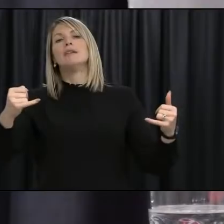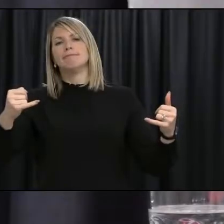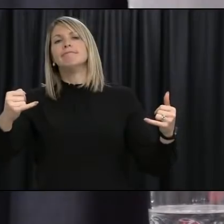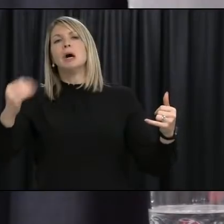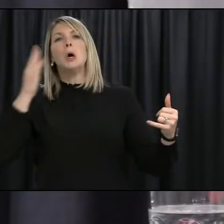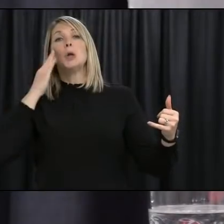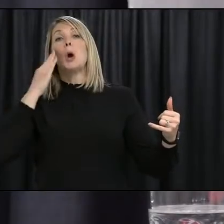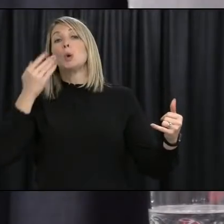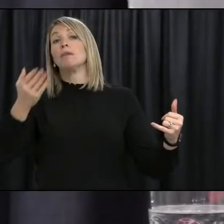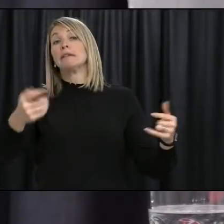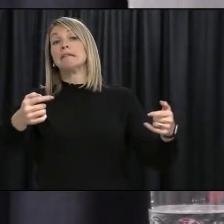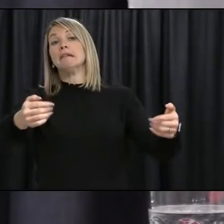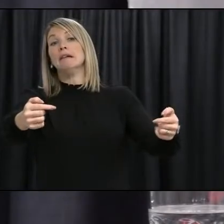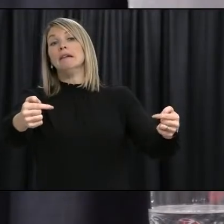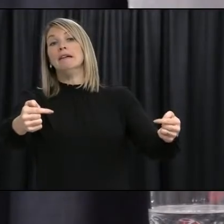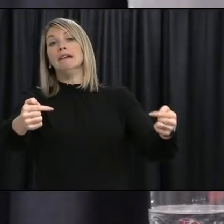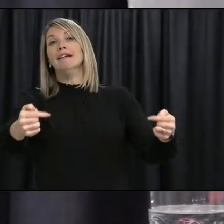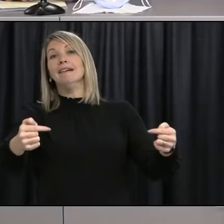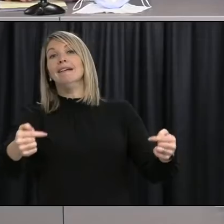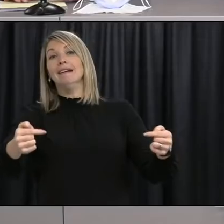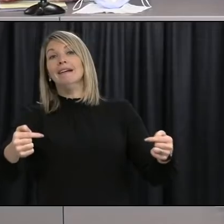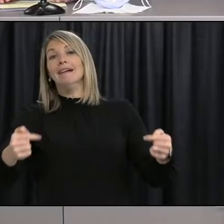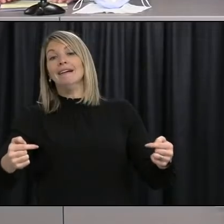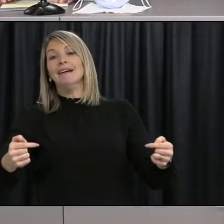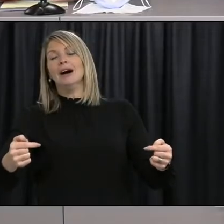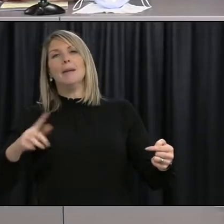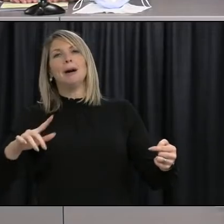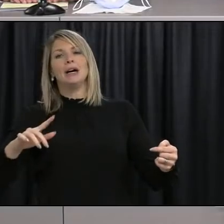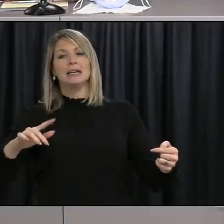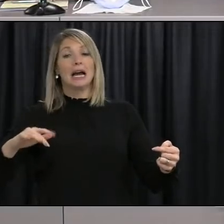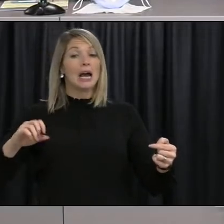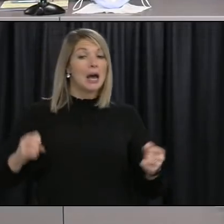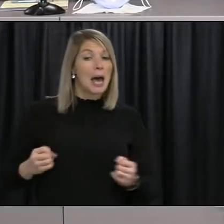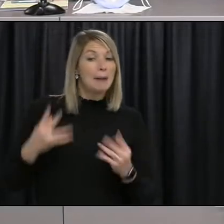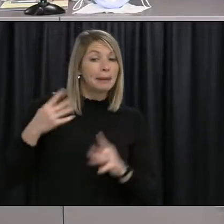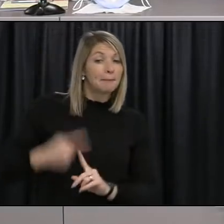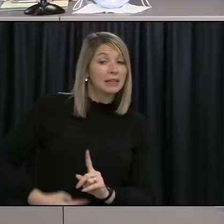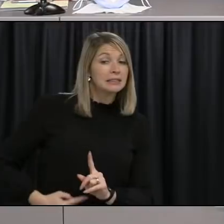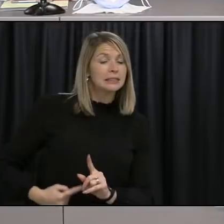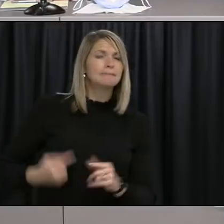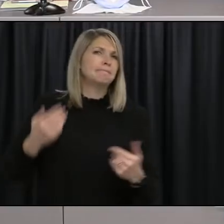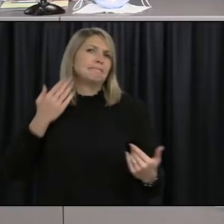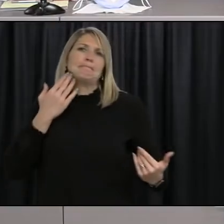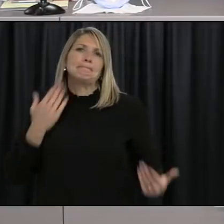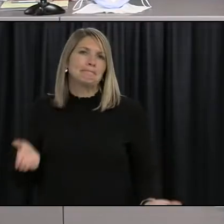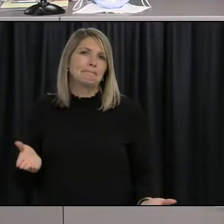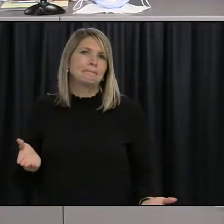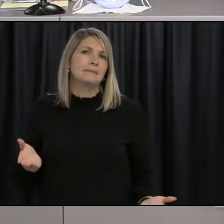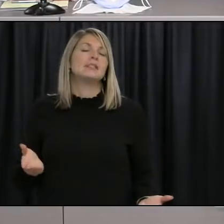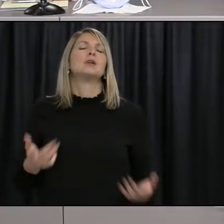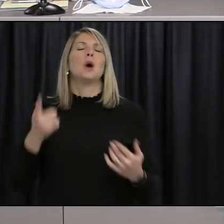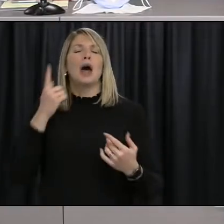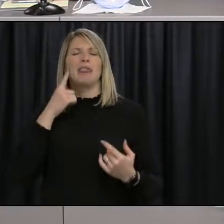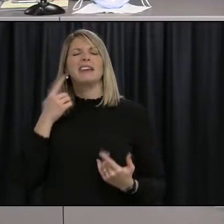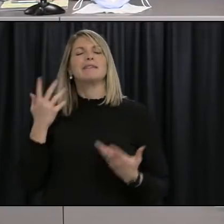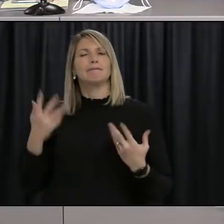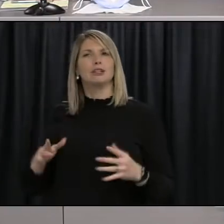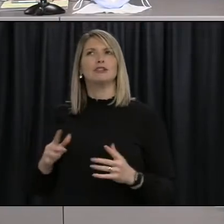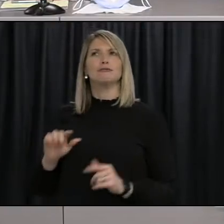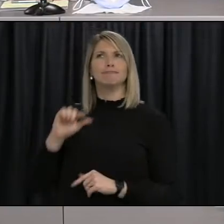that persistence is important. So I think with that, Kathy, I'll wind up my comments and hand it back to the Premier. Thank